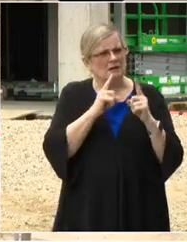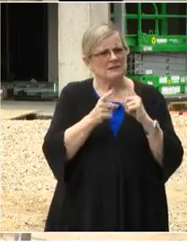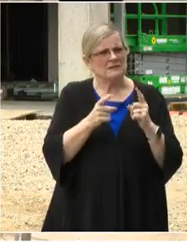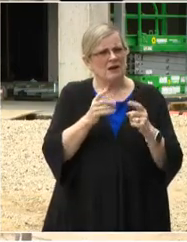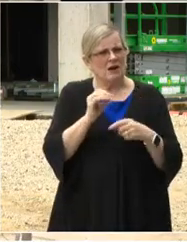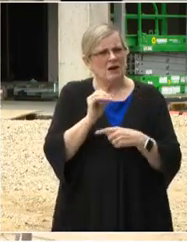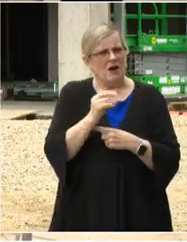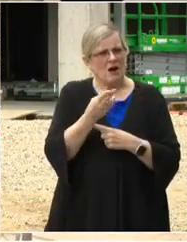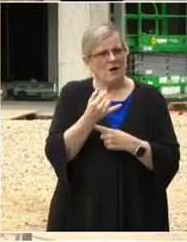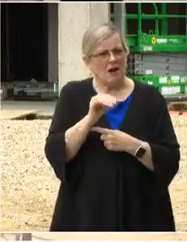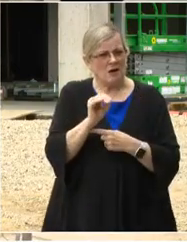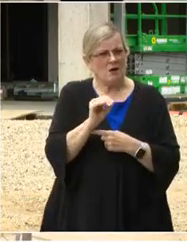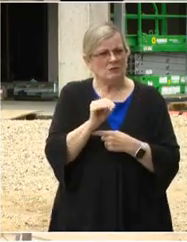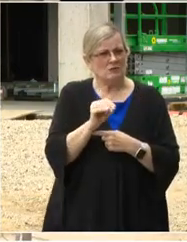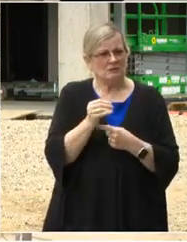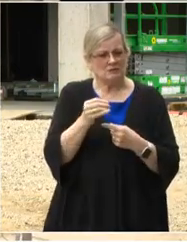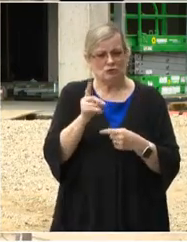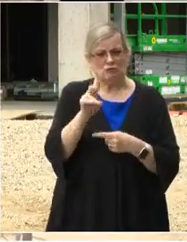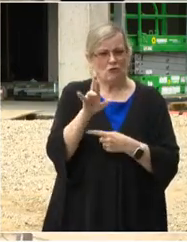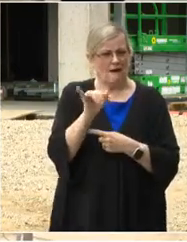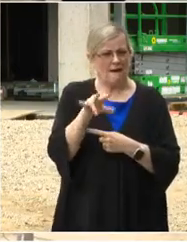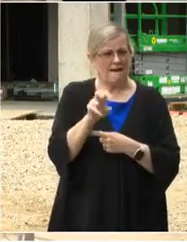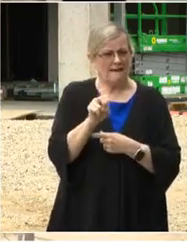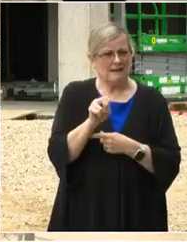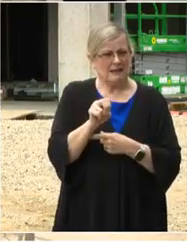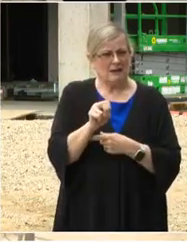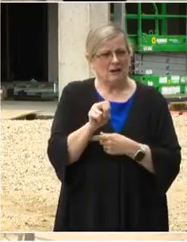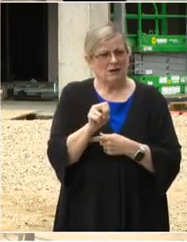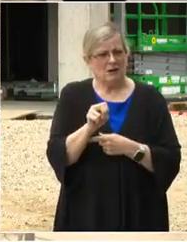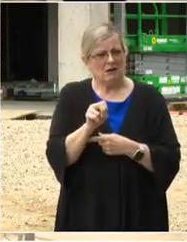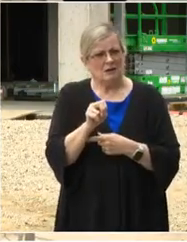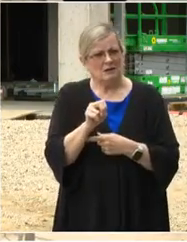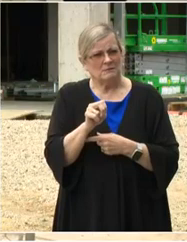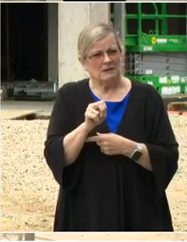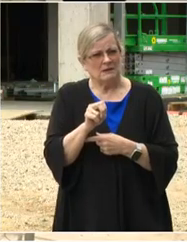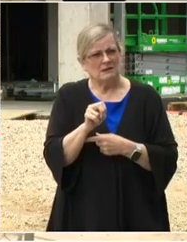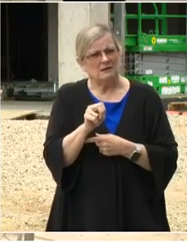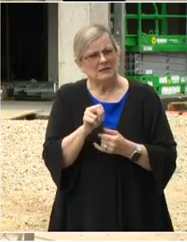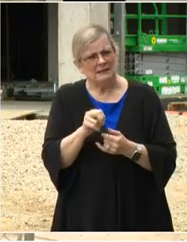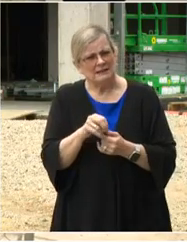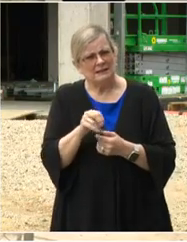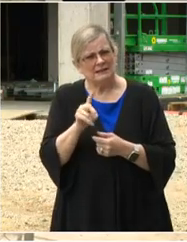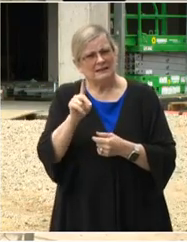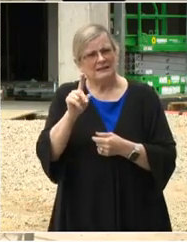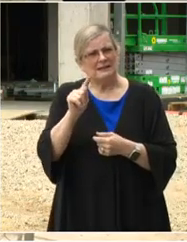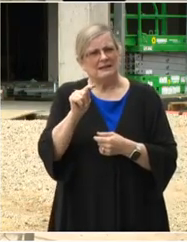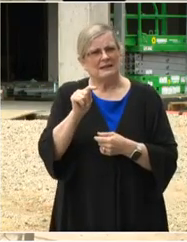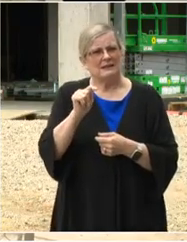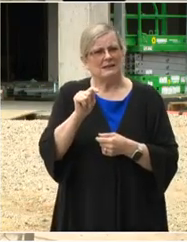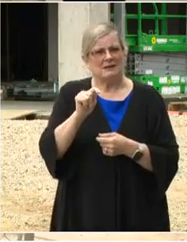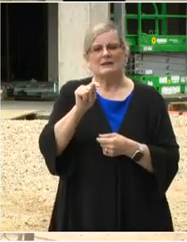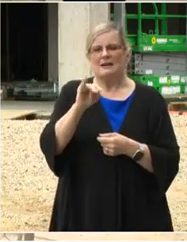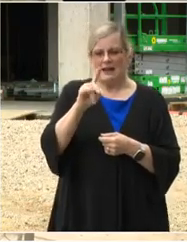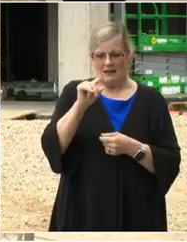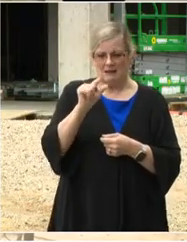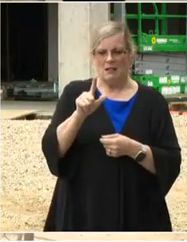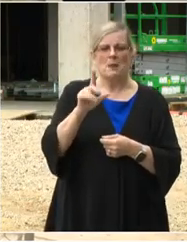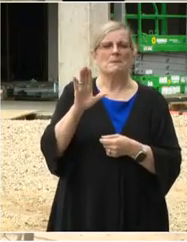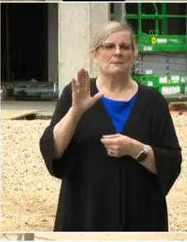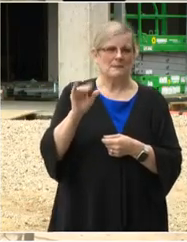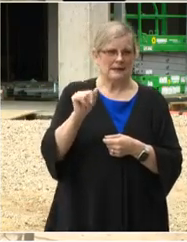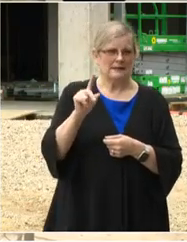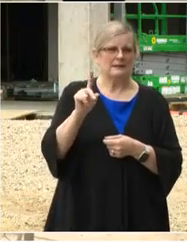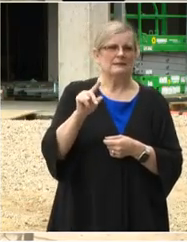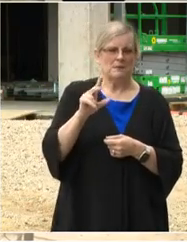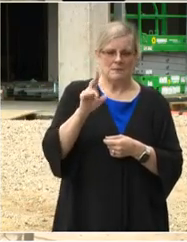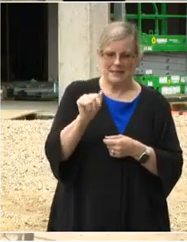the Tidal Basin area where recently 2 pedestrians were struck and killed. And at that point, you had mentioned trying to do some traffic